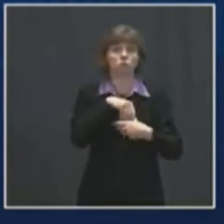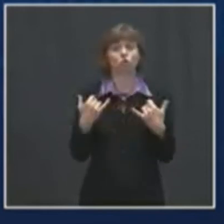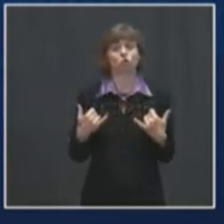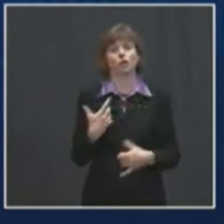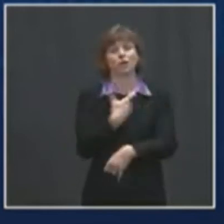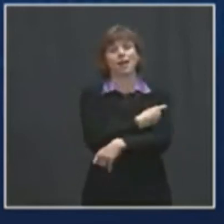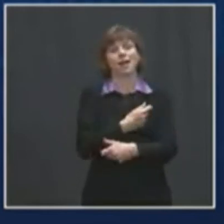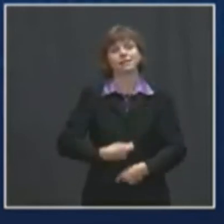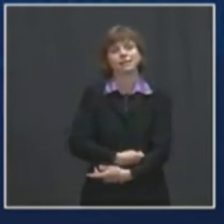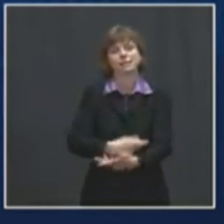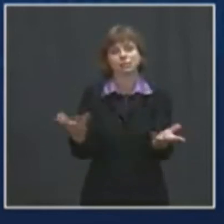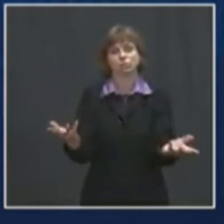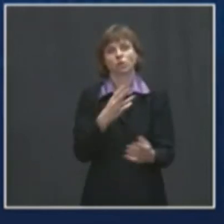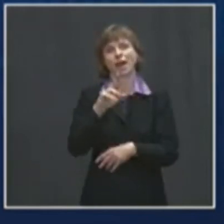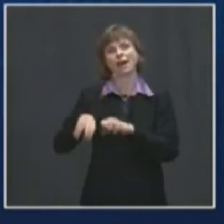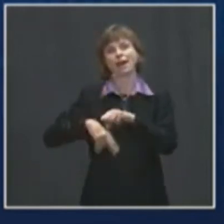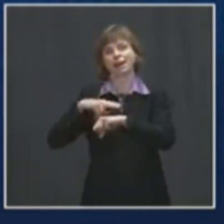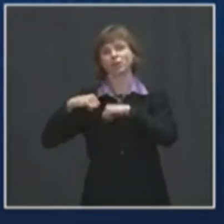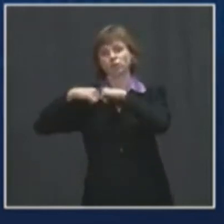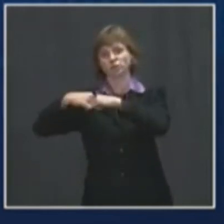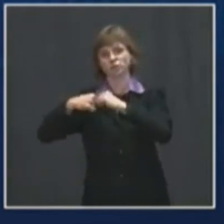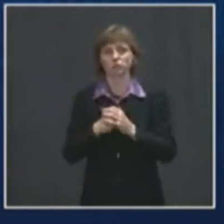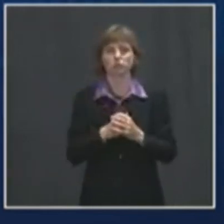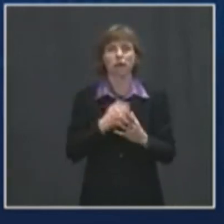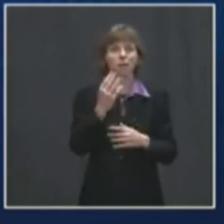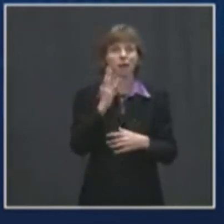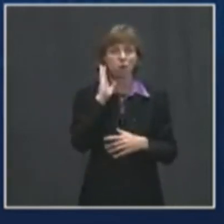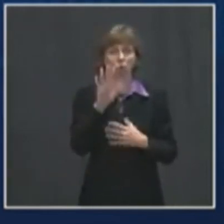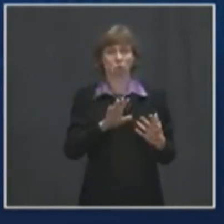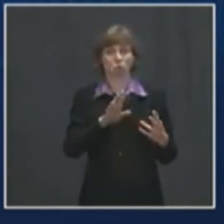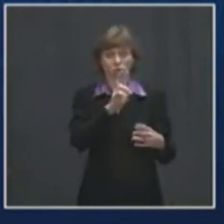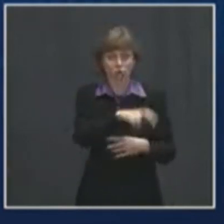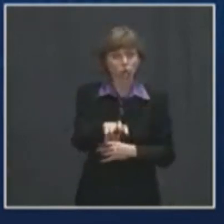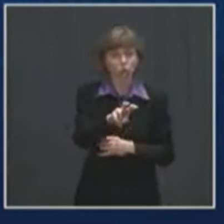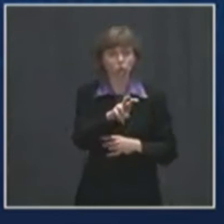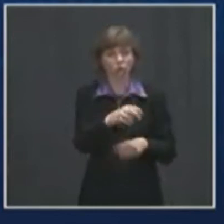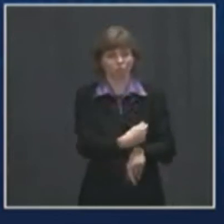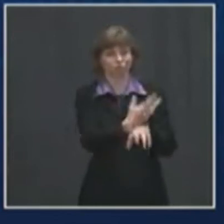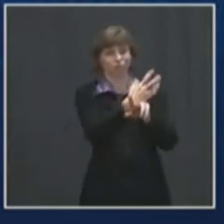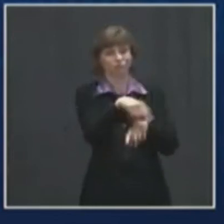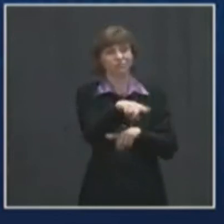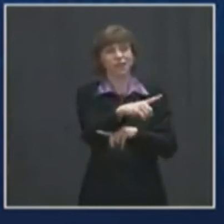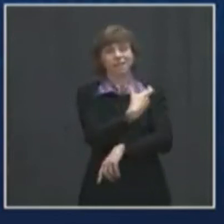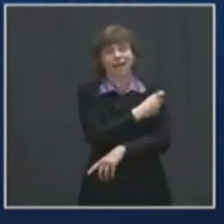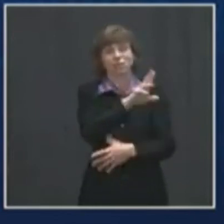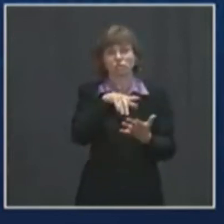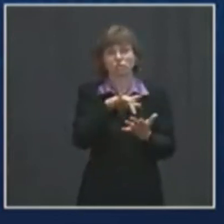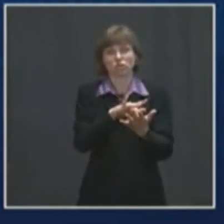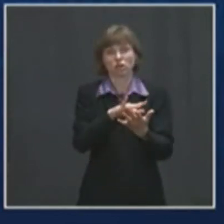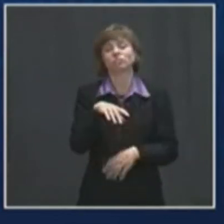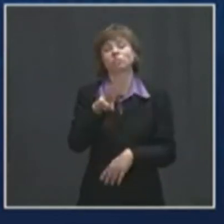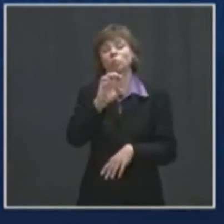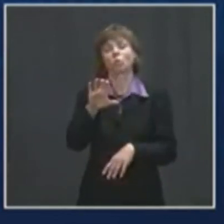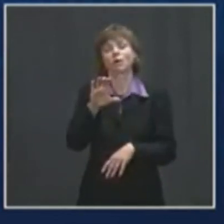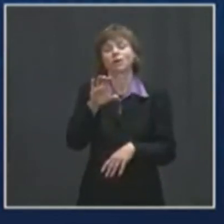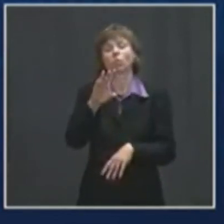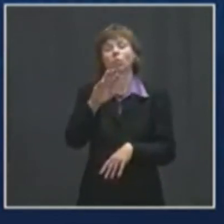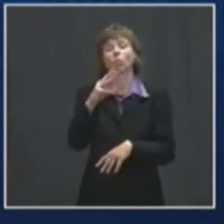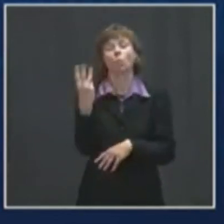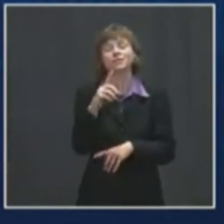distribution and national security. On Monday, he will virtually tour a vaccination center. On Wednesday, he will visit the Pentagon to meet with the Secretary